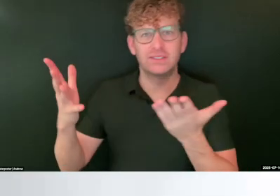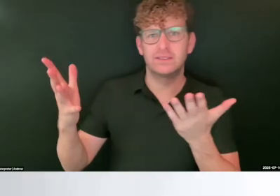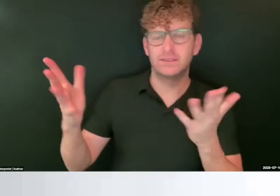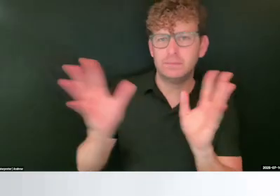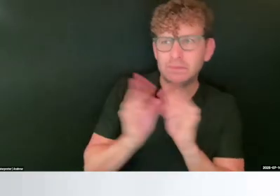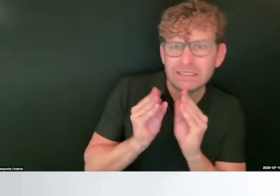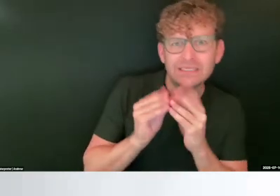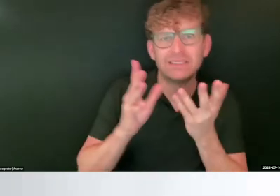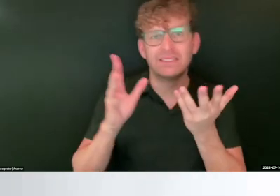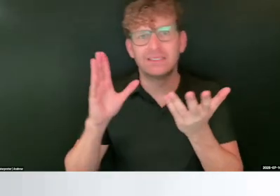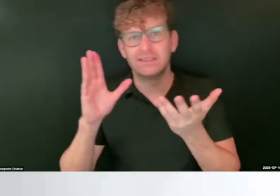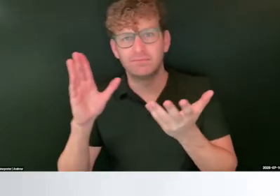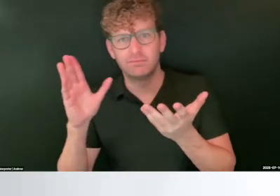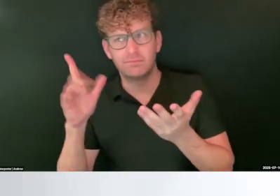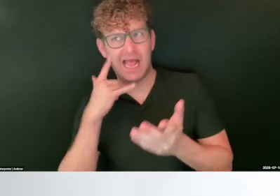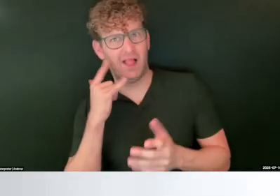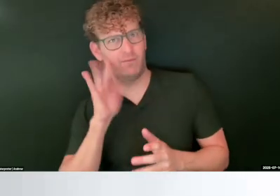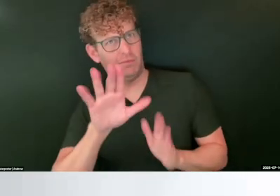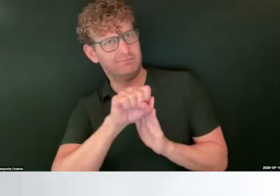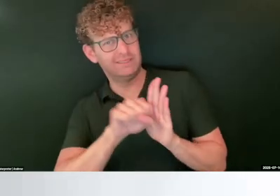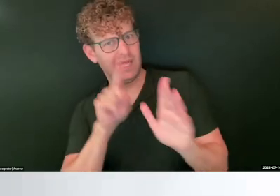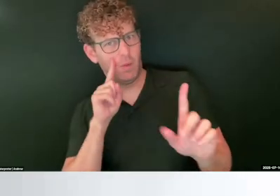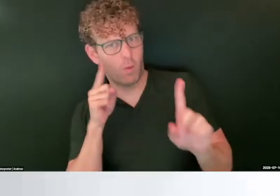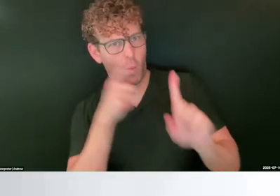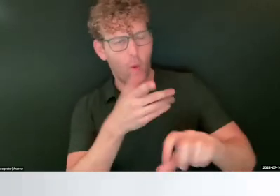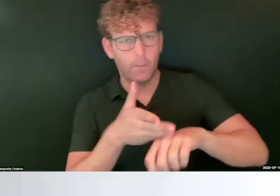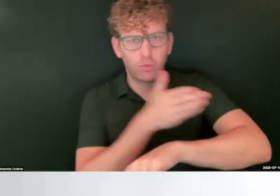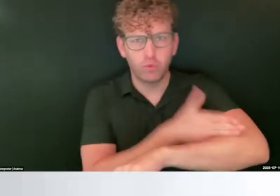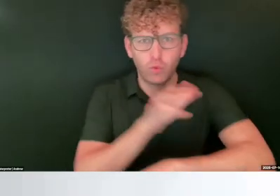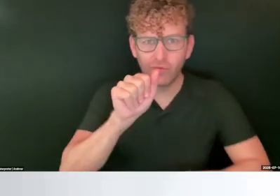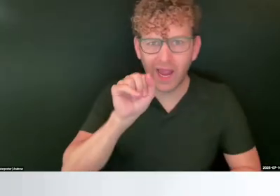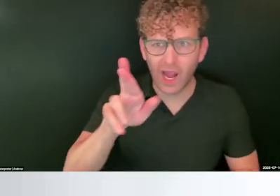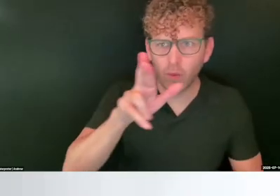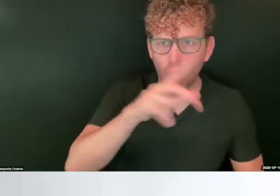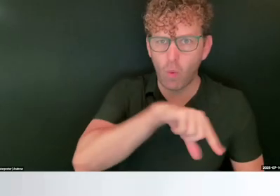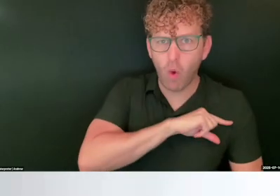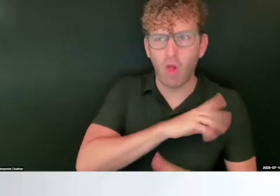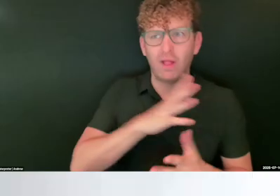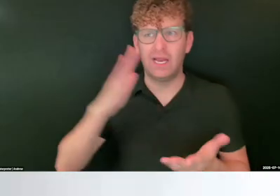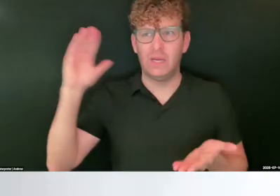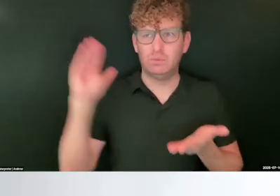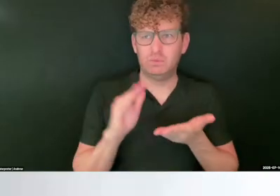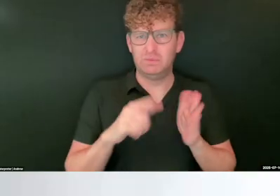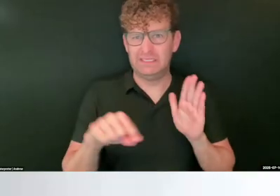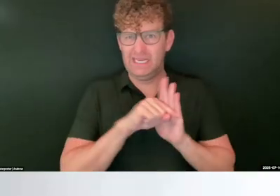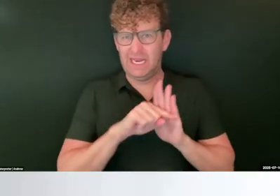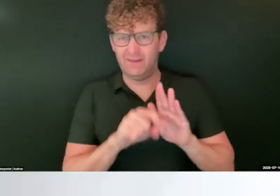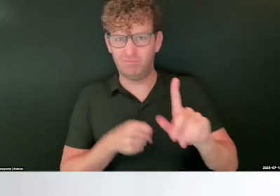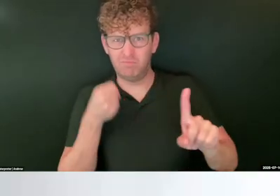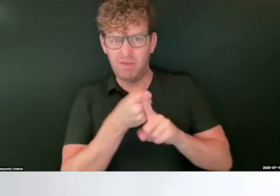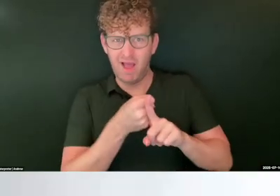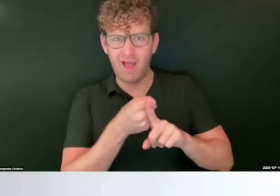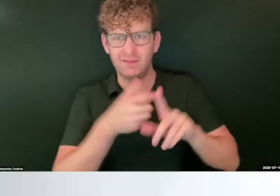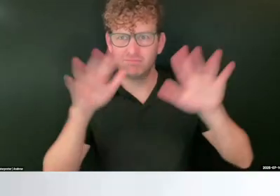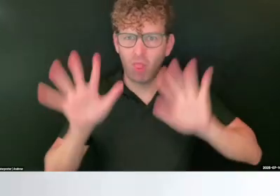to meet CARB and California state goals to improve air quality and reduce the negative impacts of climate change. CARB staff also